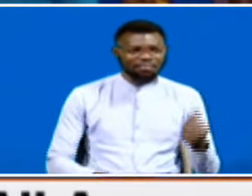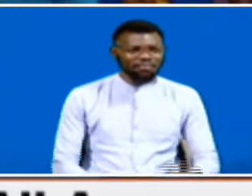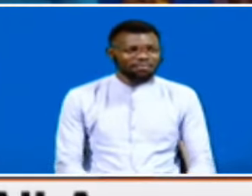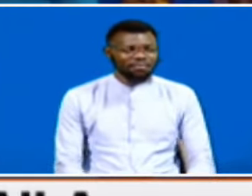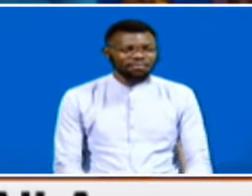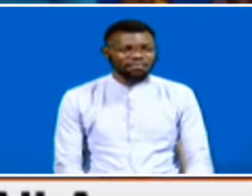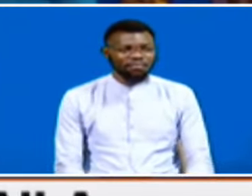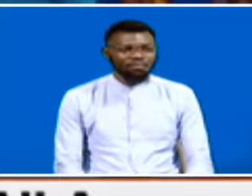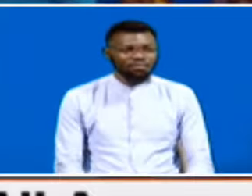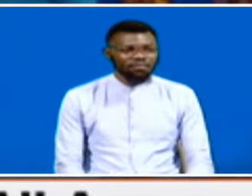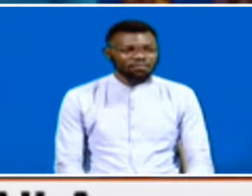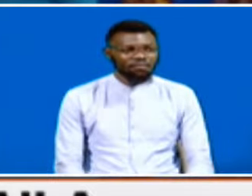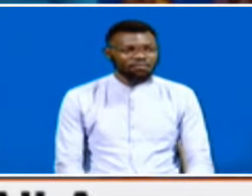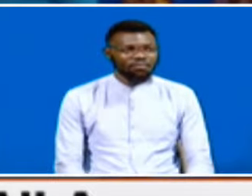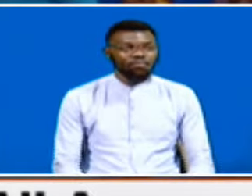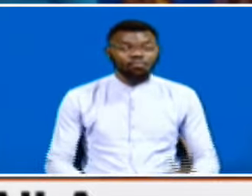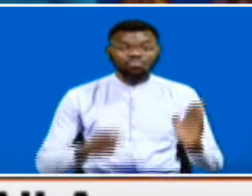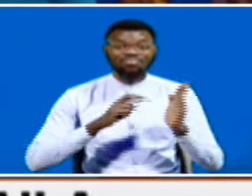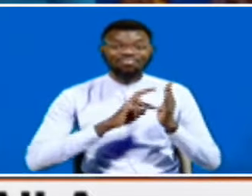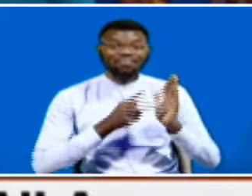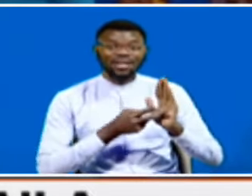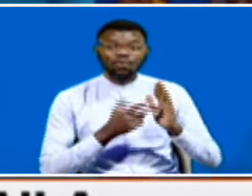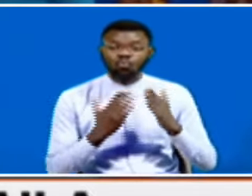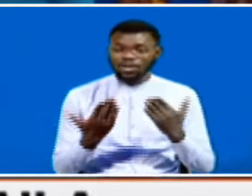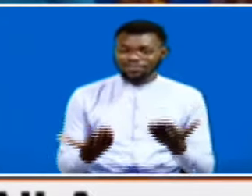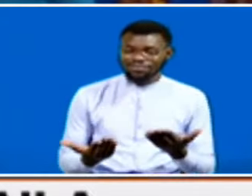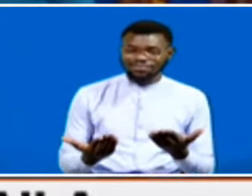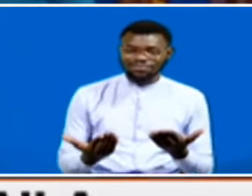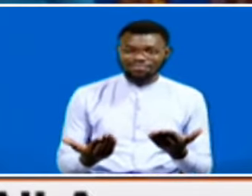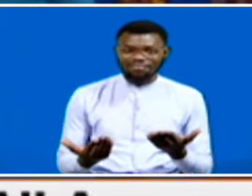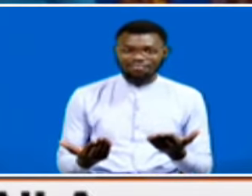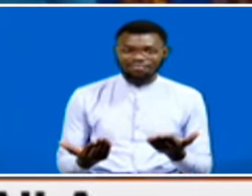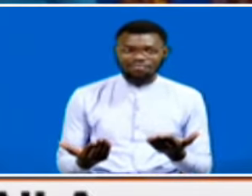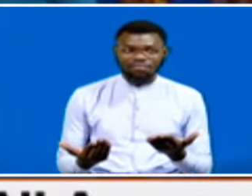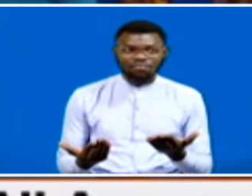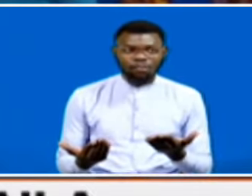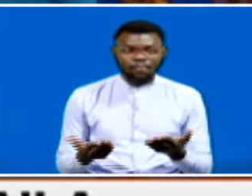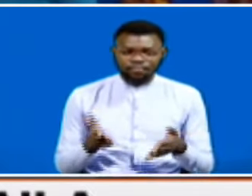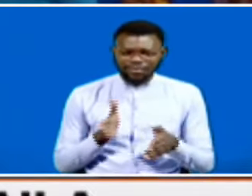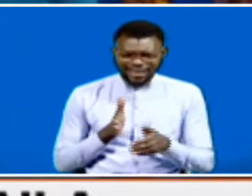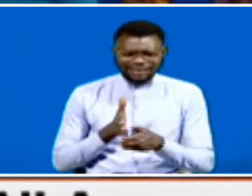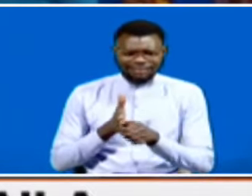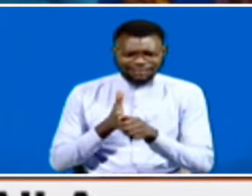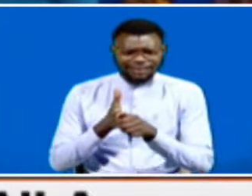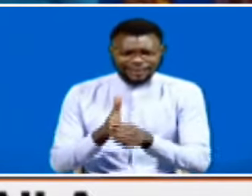So it speaks to the spirit of the leadership that is being